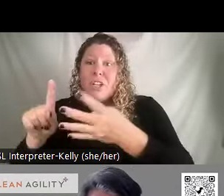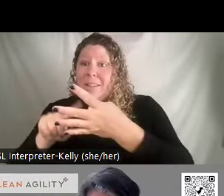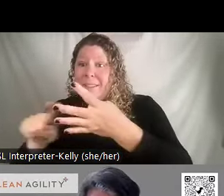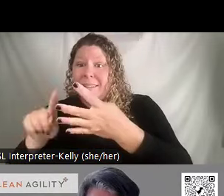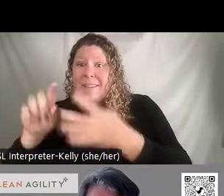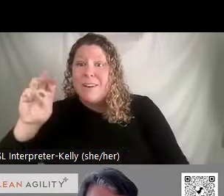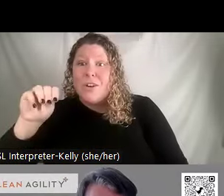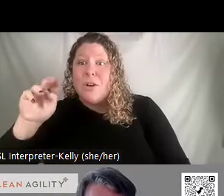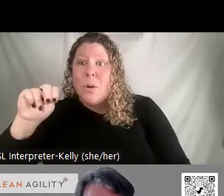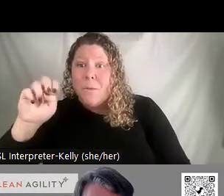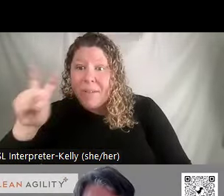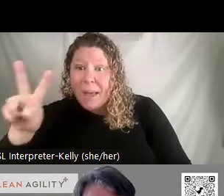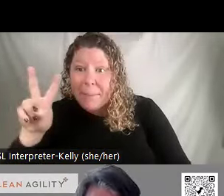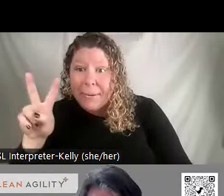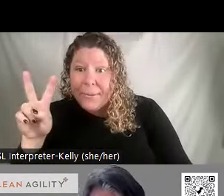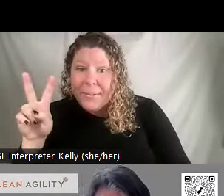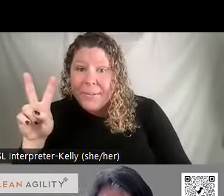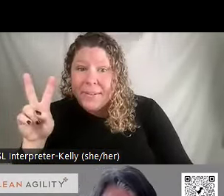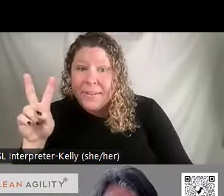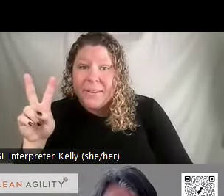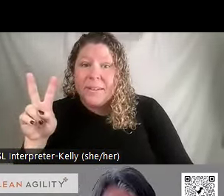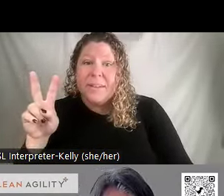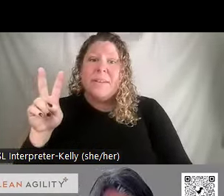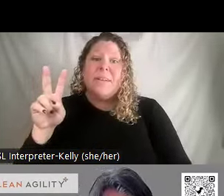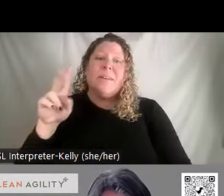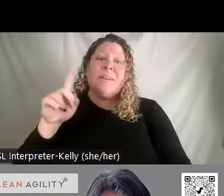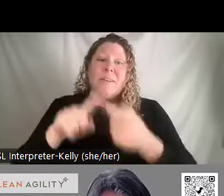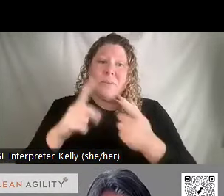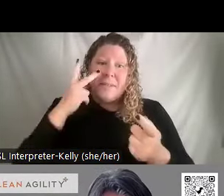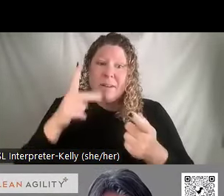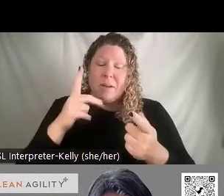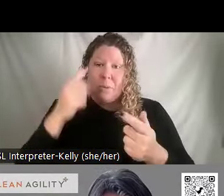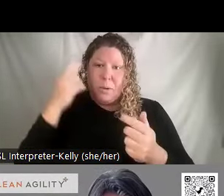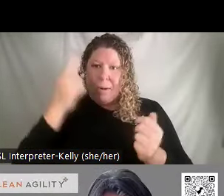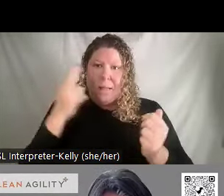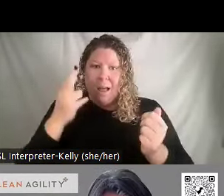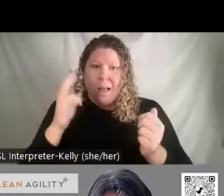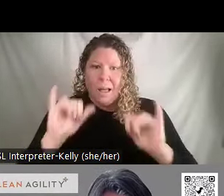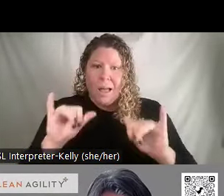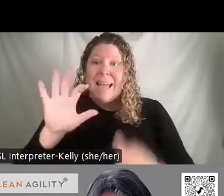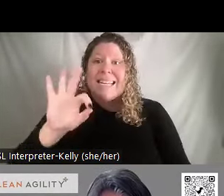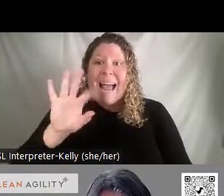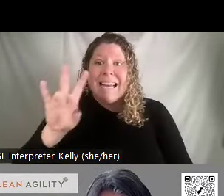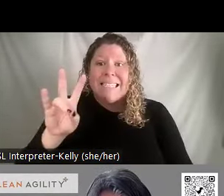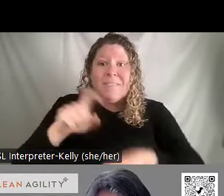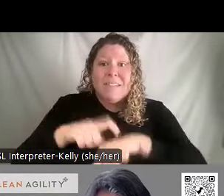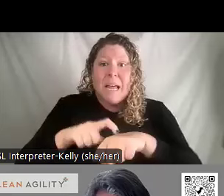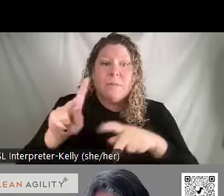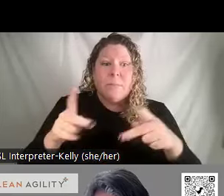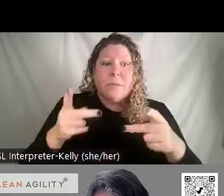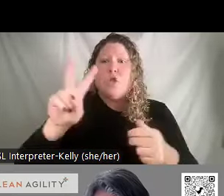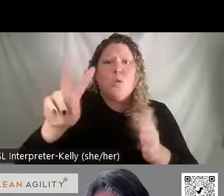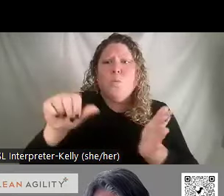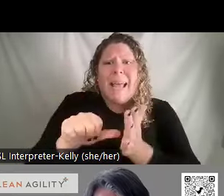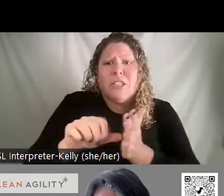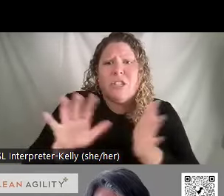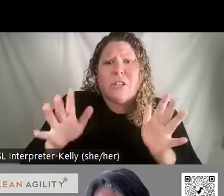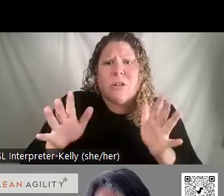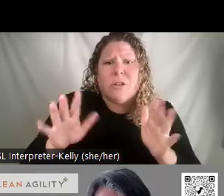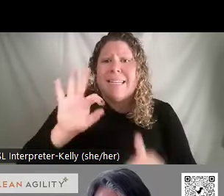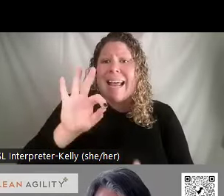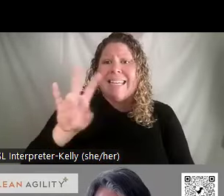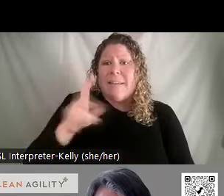you actually made that invisible experience visible, you realize there were 97 handoffs. This is a 2-pager, 97 handoffs,